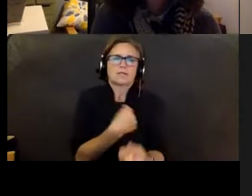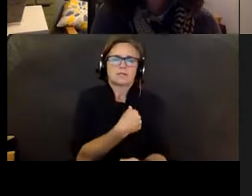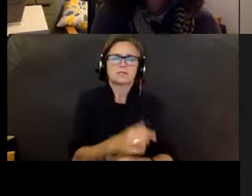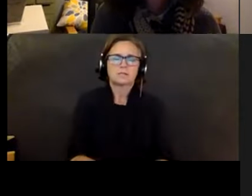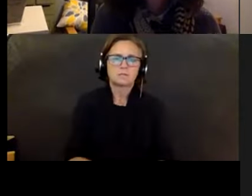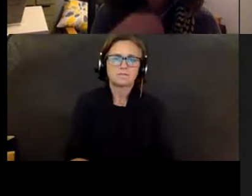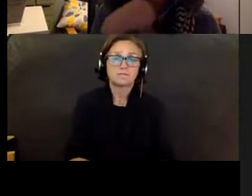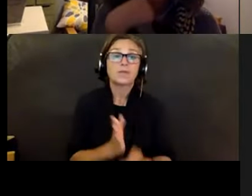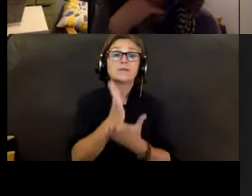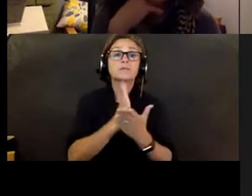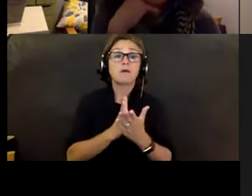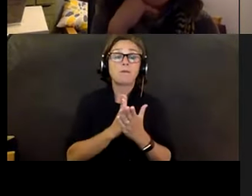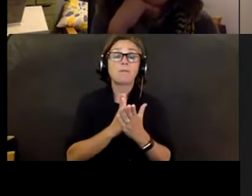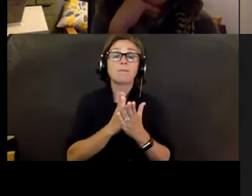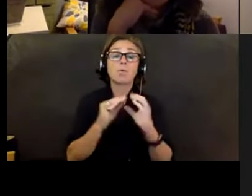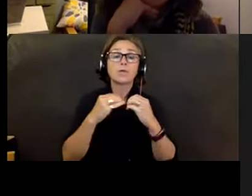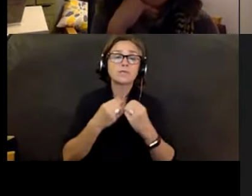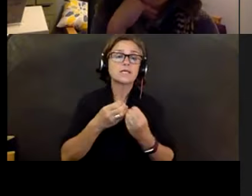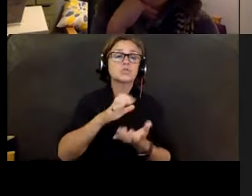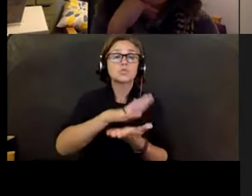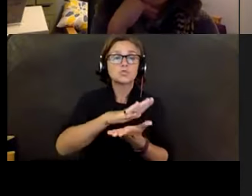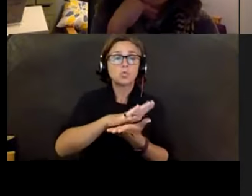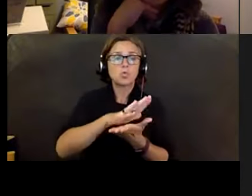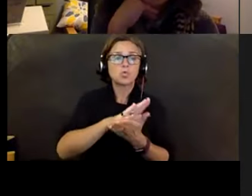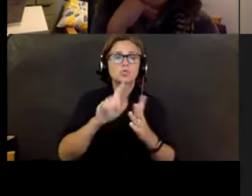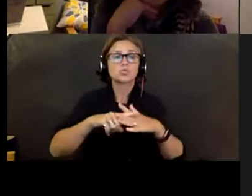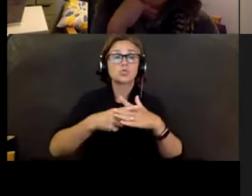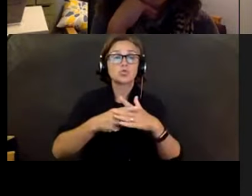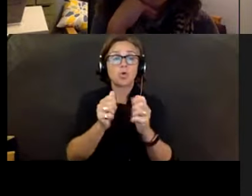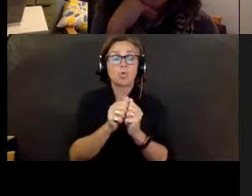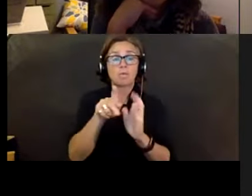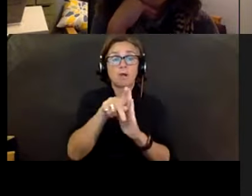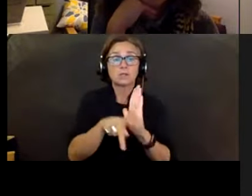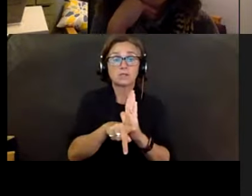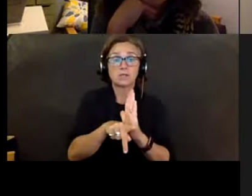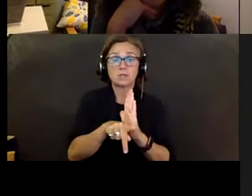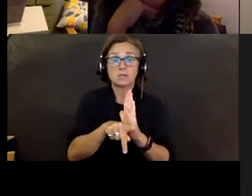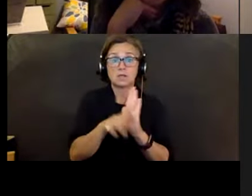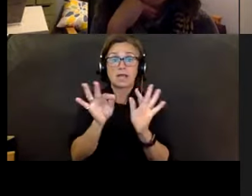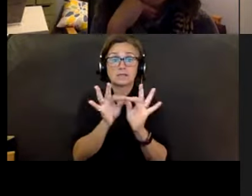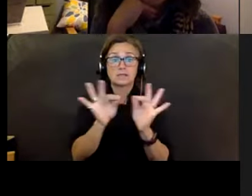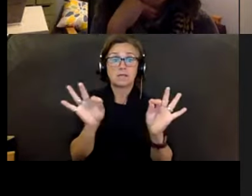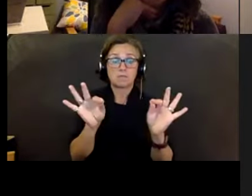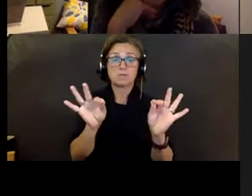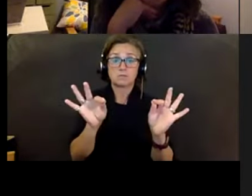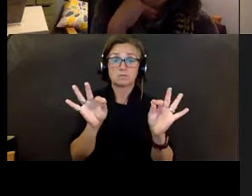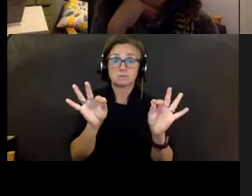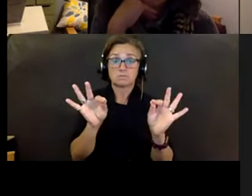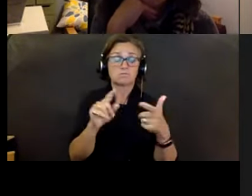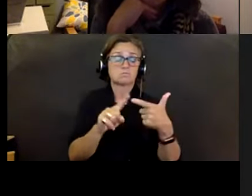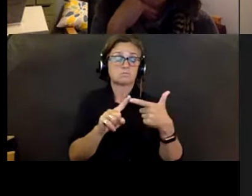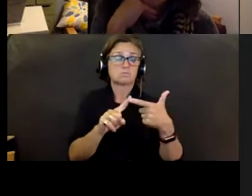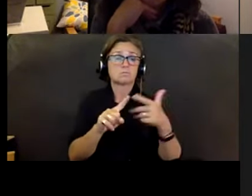at their policy statements, right? And are they addressing equity? They're looking at